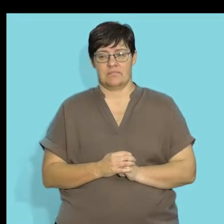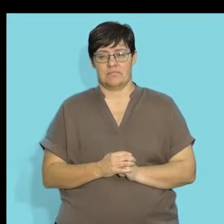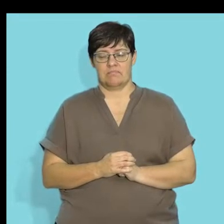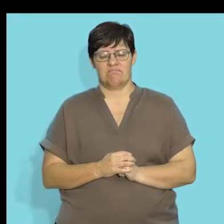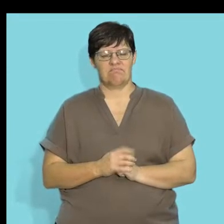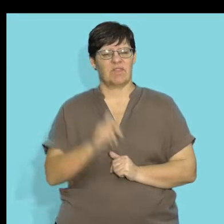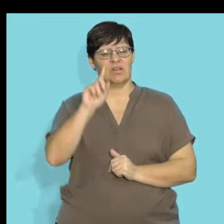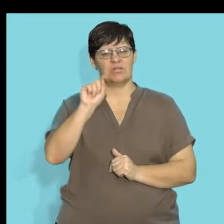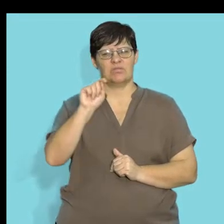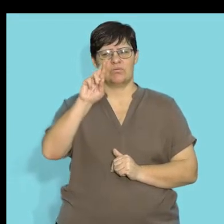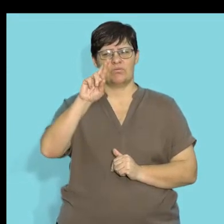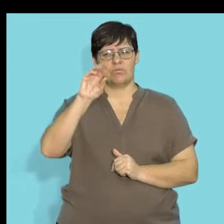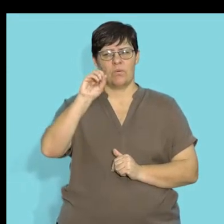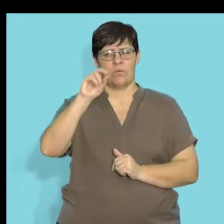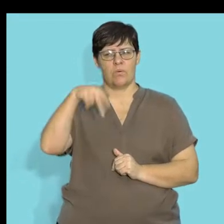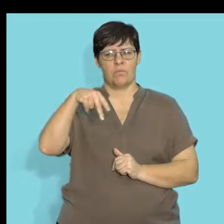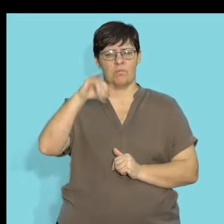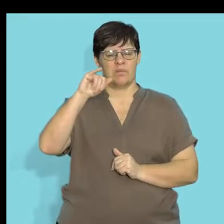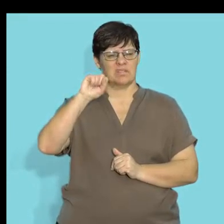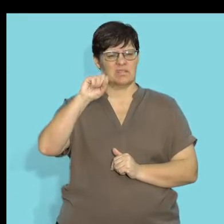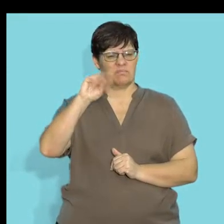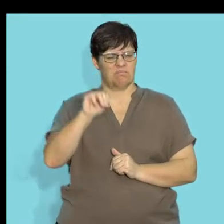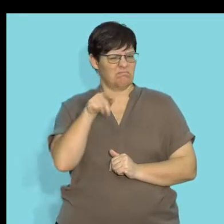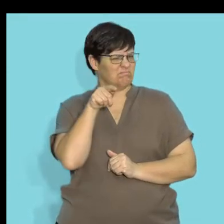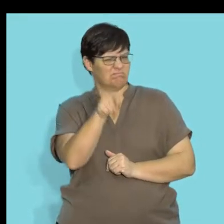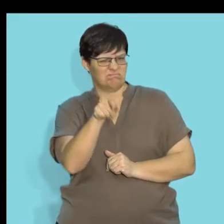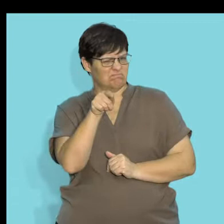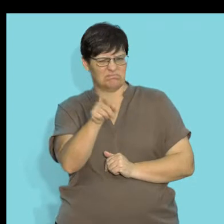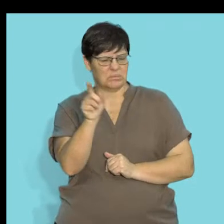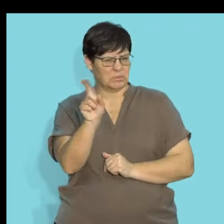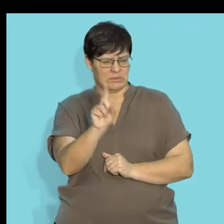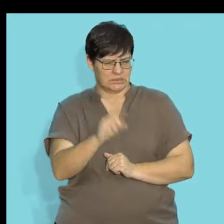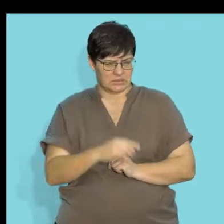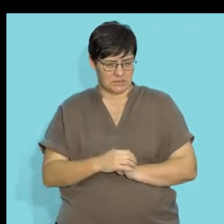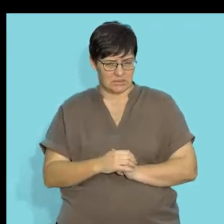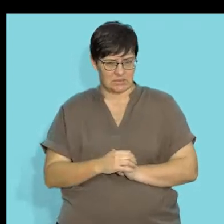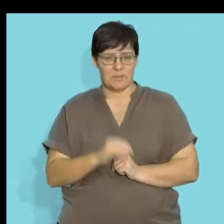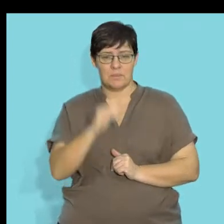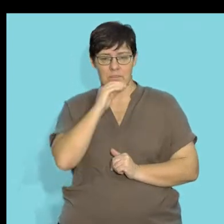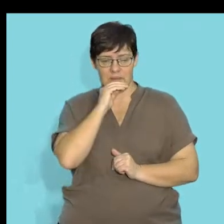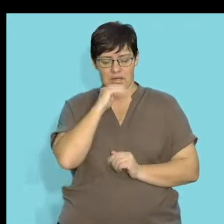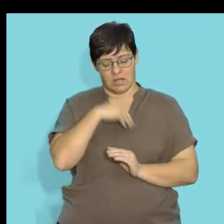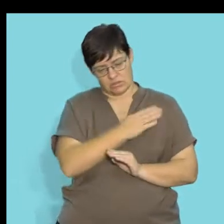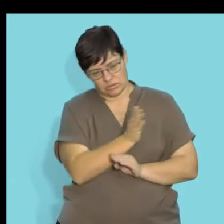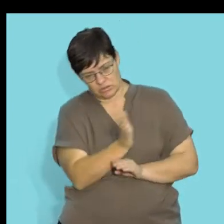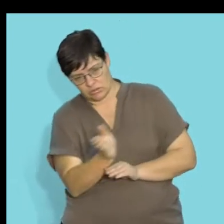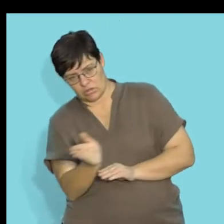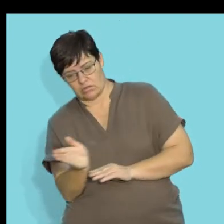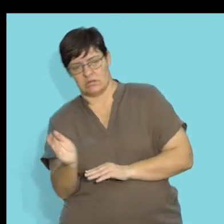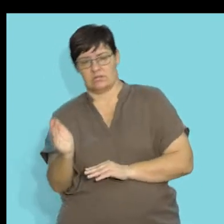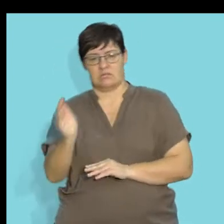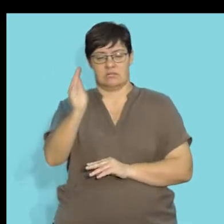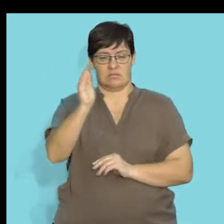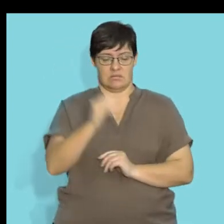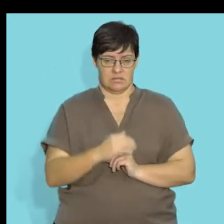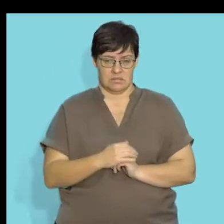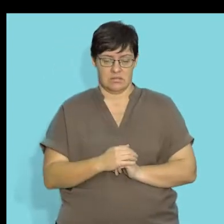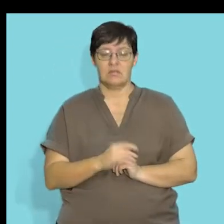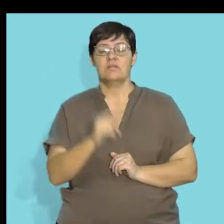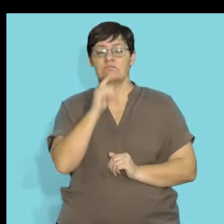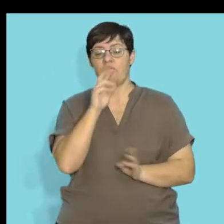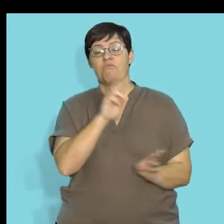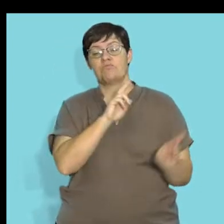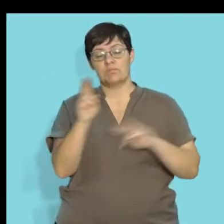What is tropism? The word tropism means to turn. A tropism is a response